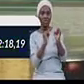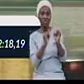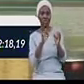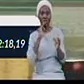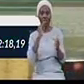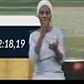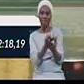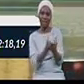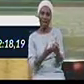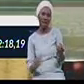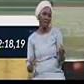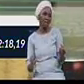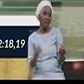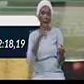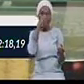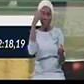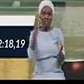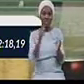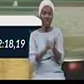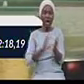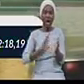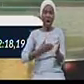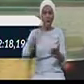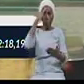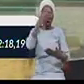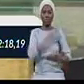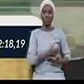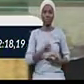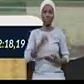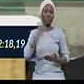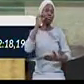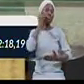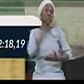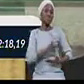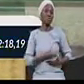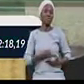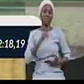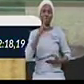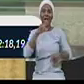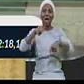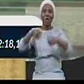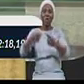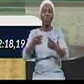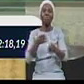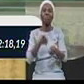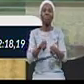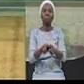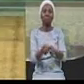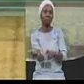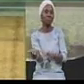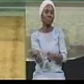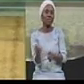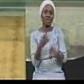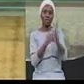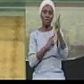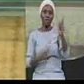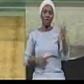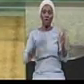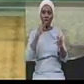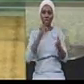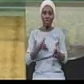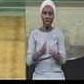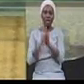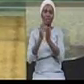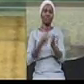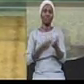because of that, our sons, our daughters, our young people are going astray. And the Lord is asking, number one, for